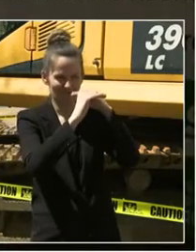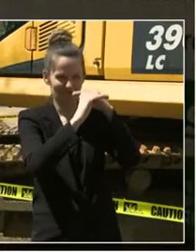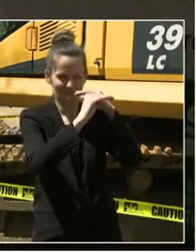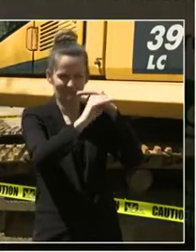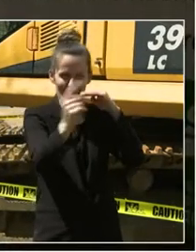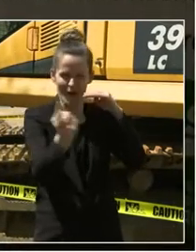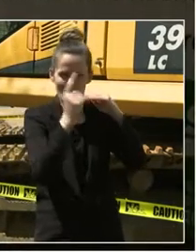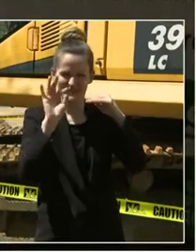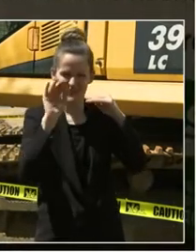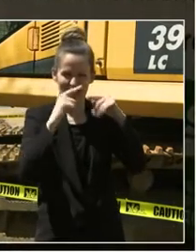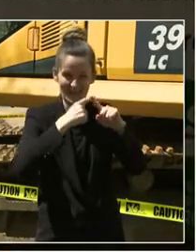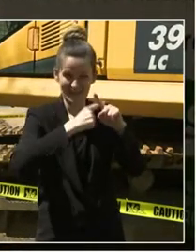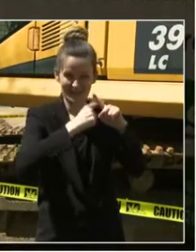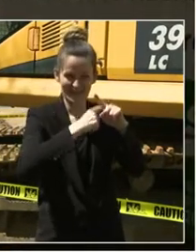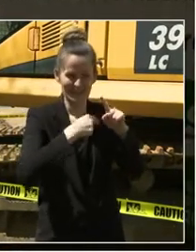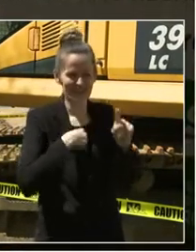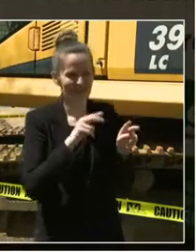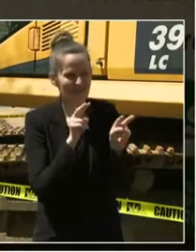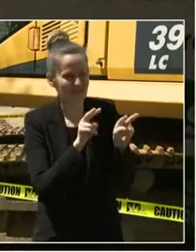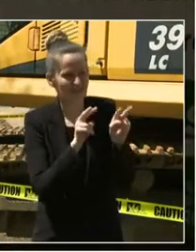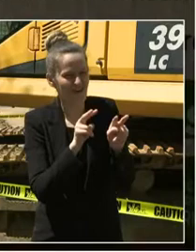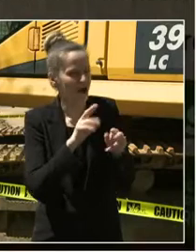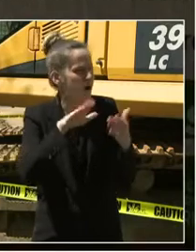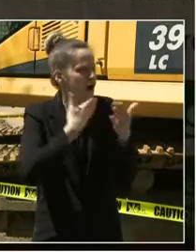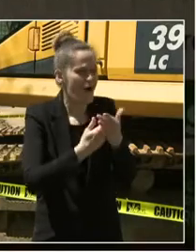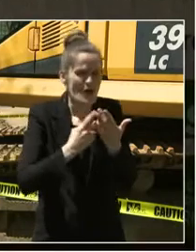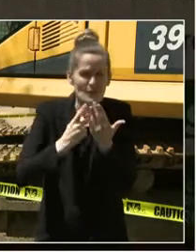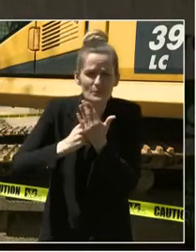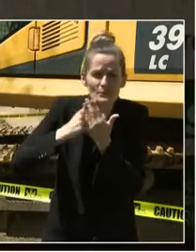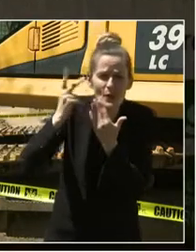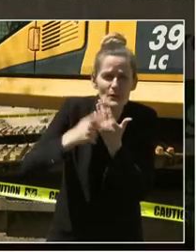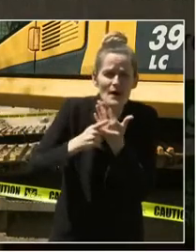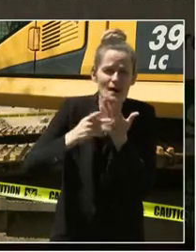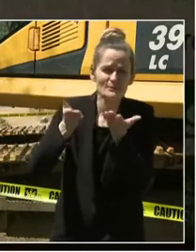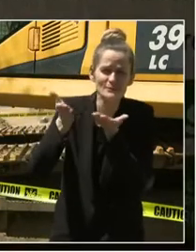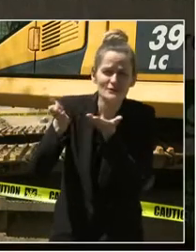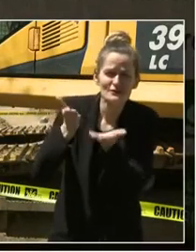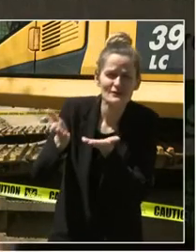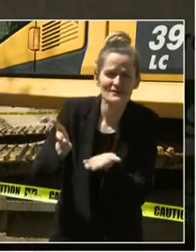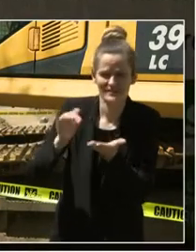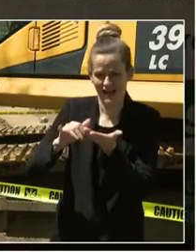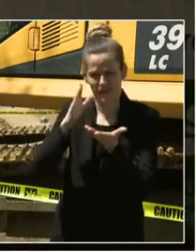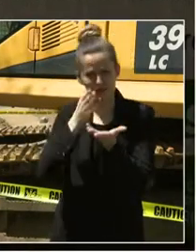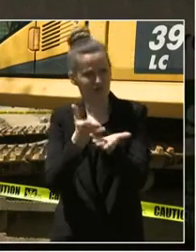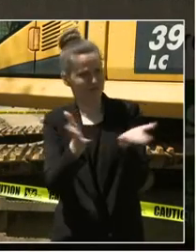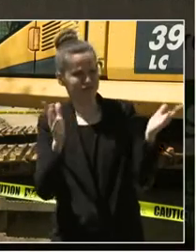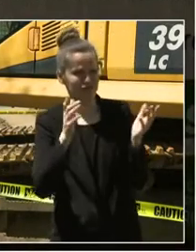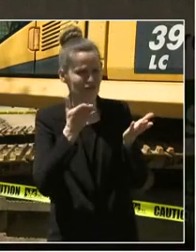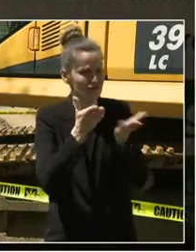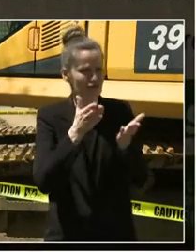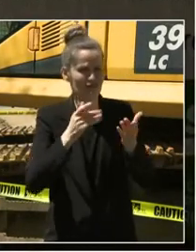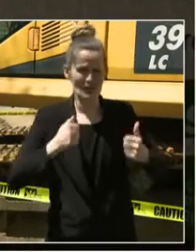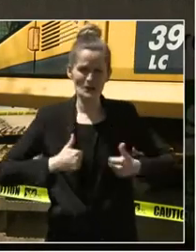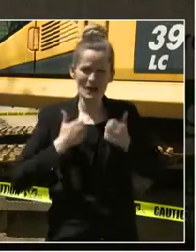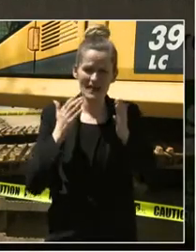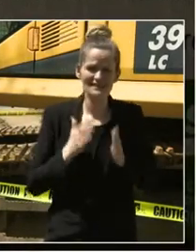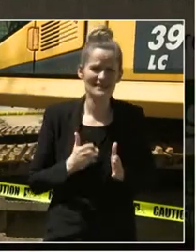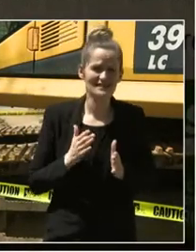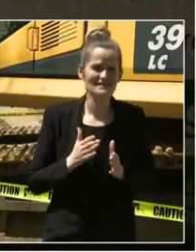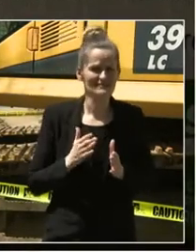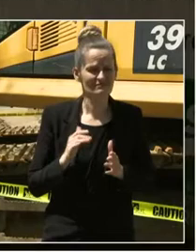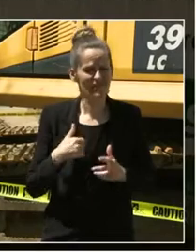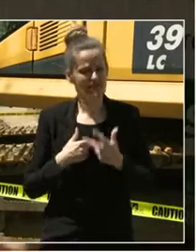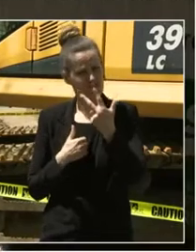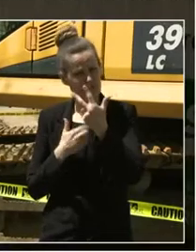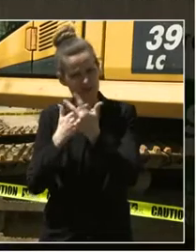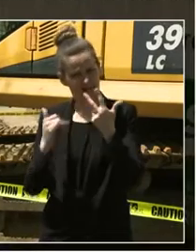adaptive programs that can serve all our residents' needs. And a center can only get you so far. There are three ingredients I think